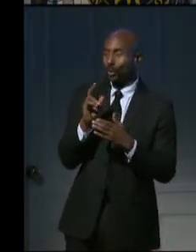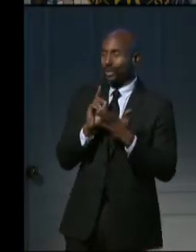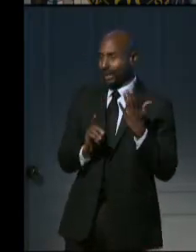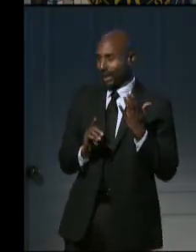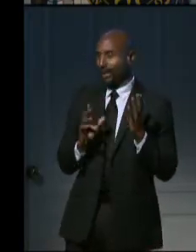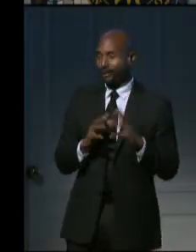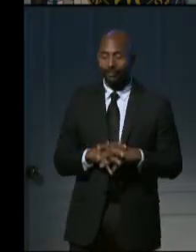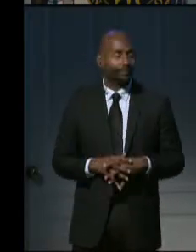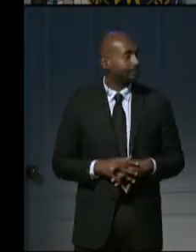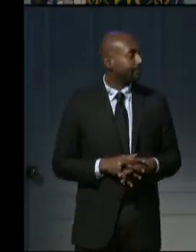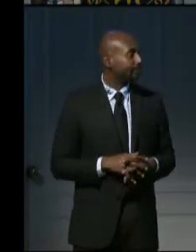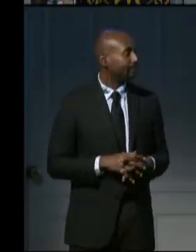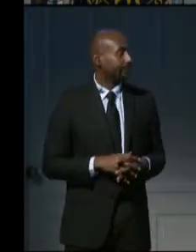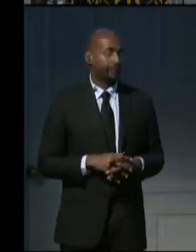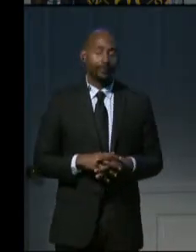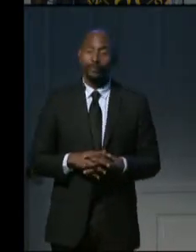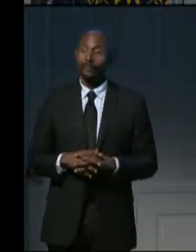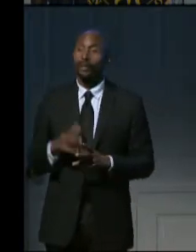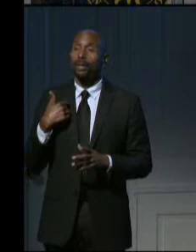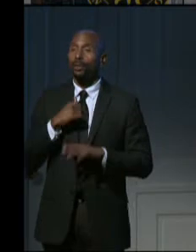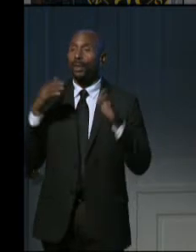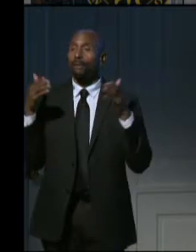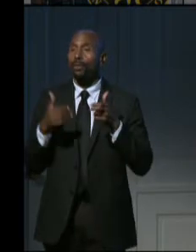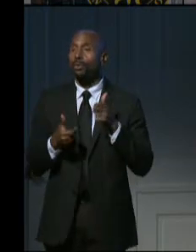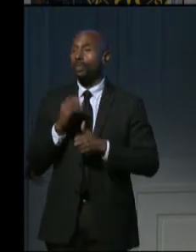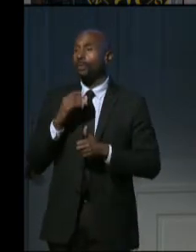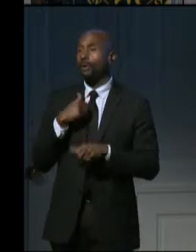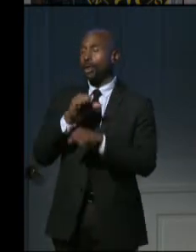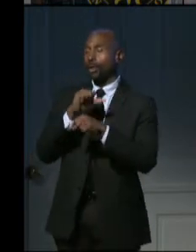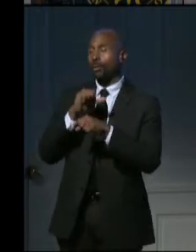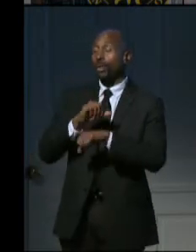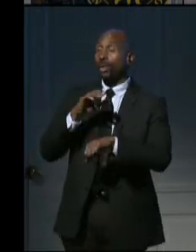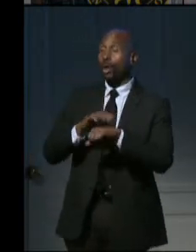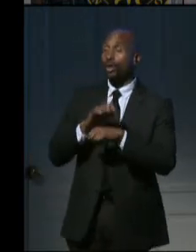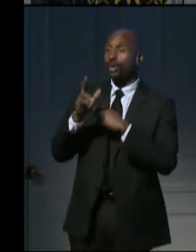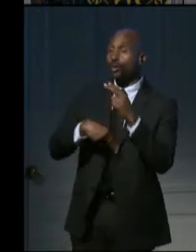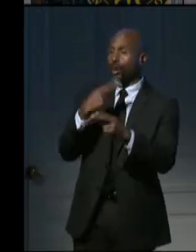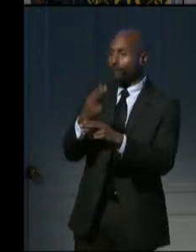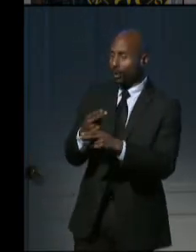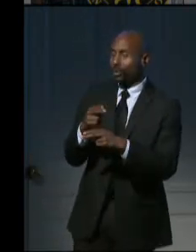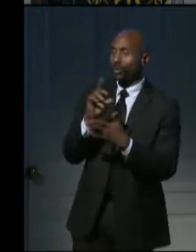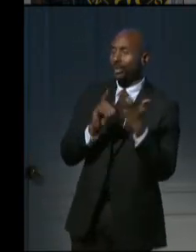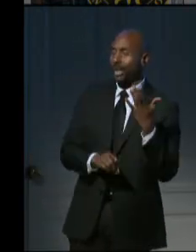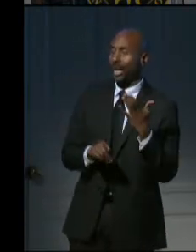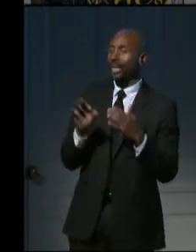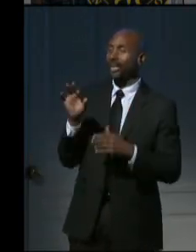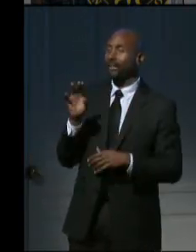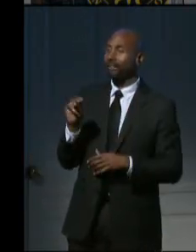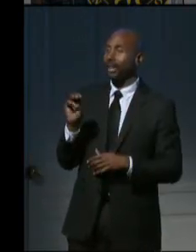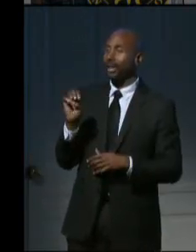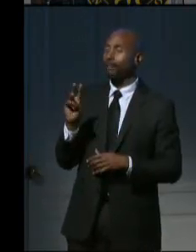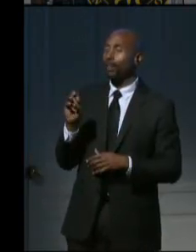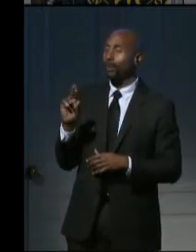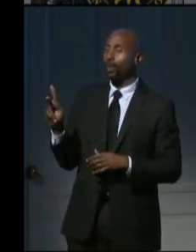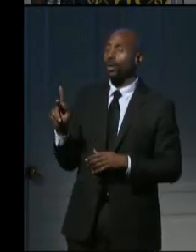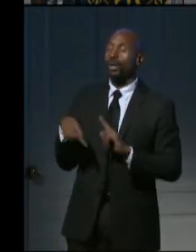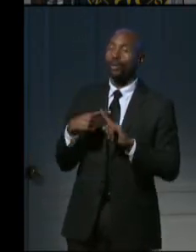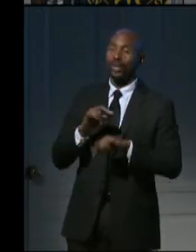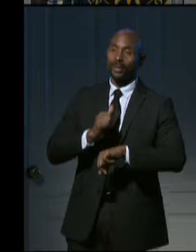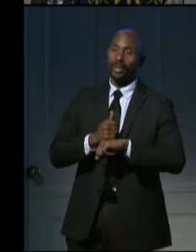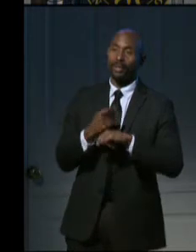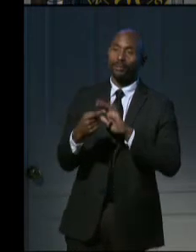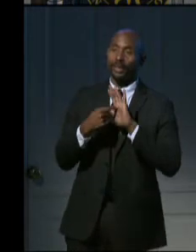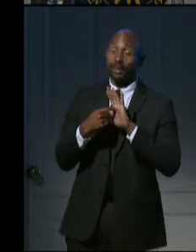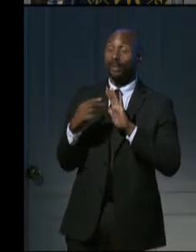So we focus most of our work on universal design framework, where we're trying to create exhibits and spaces that